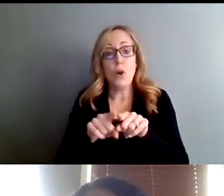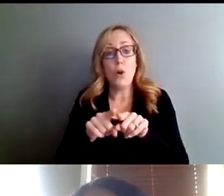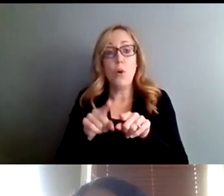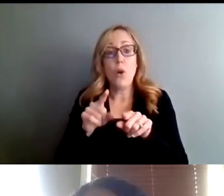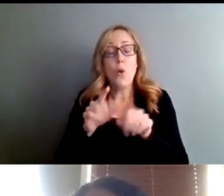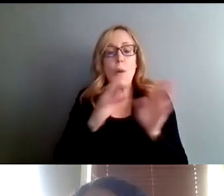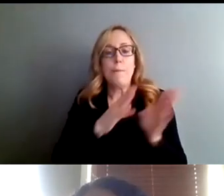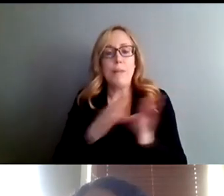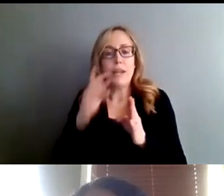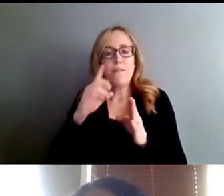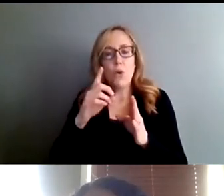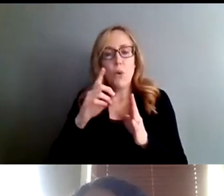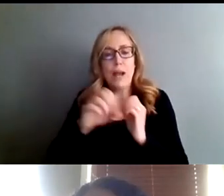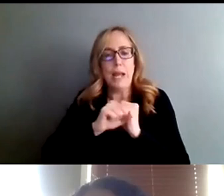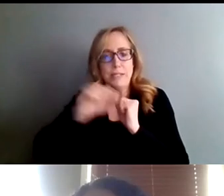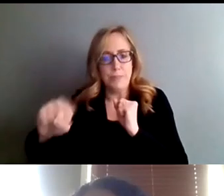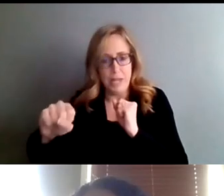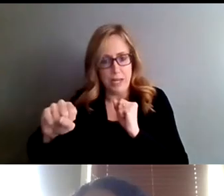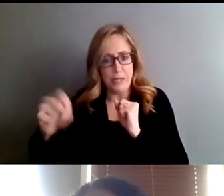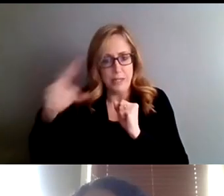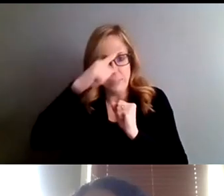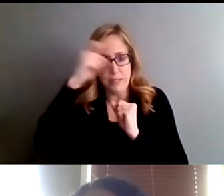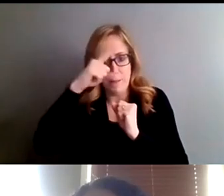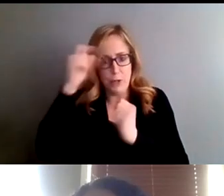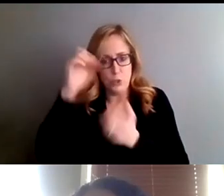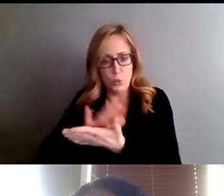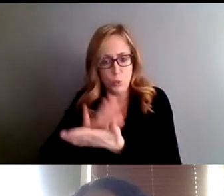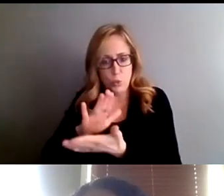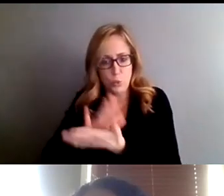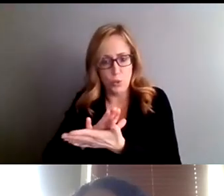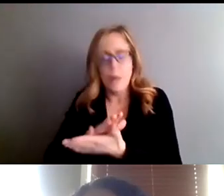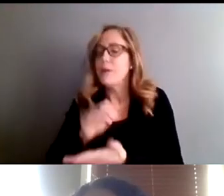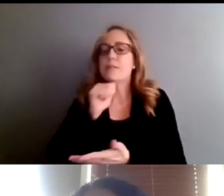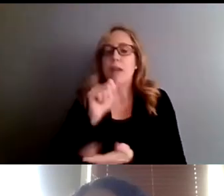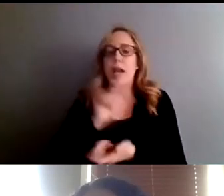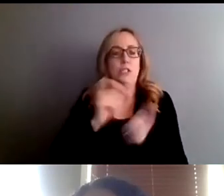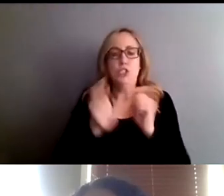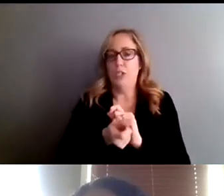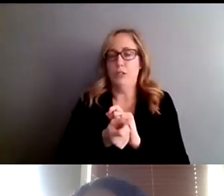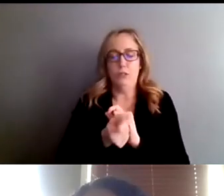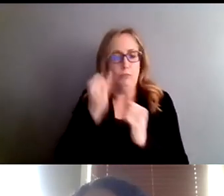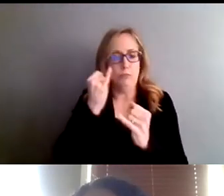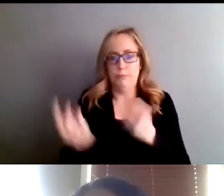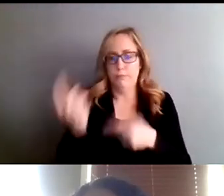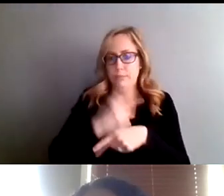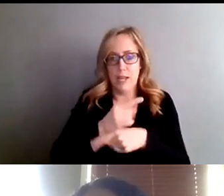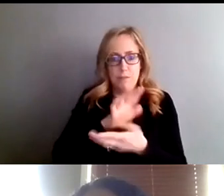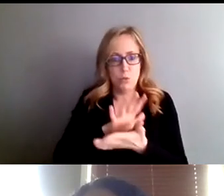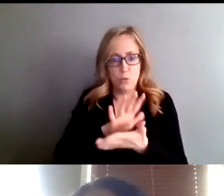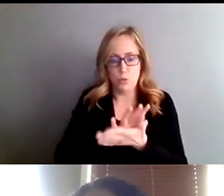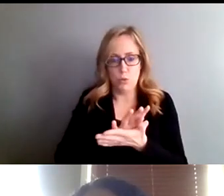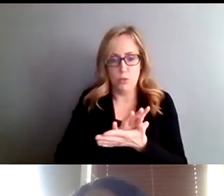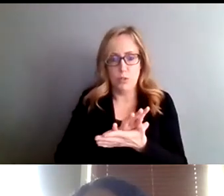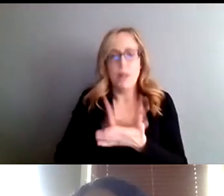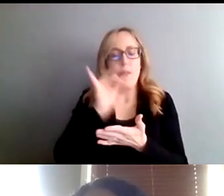summer school program. So we are working to expand summer school, but that won't change the last day of school. The last day of